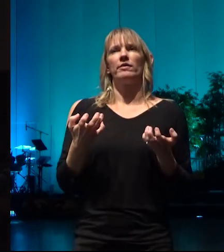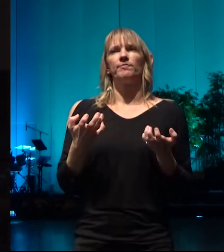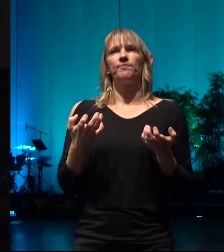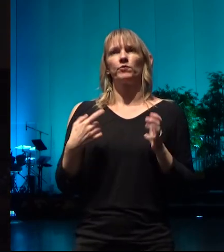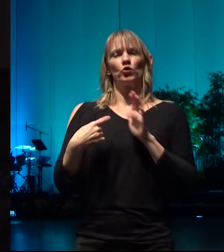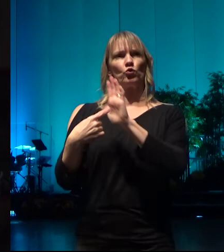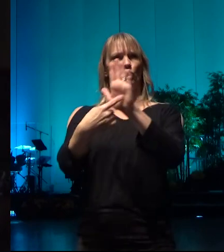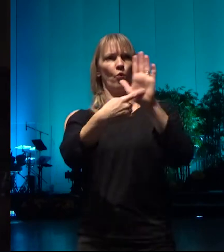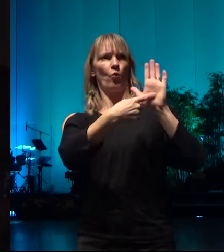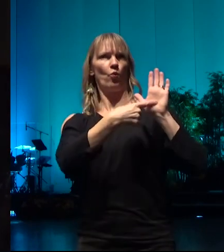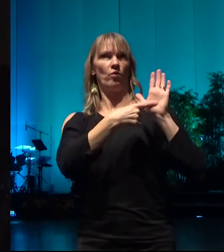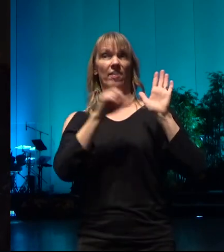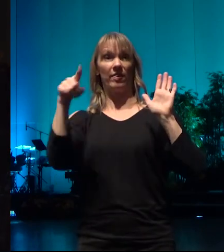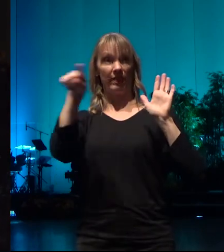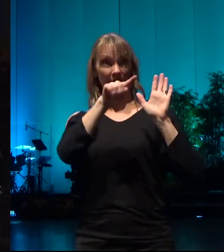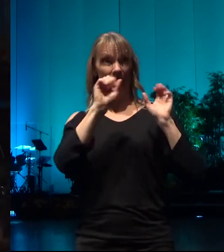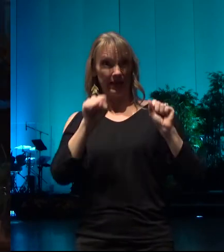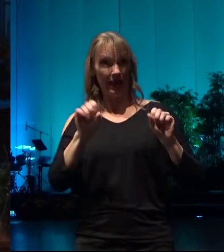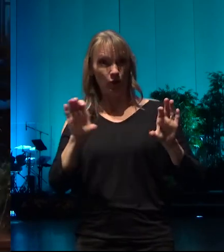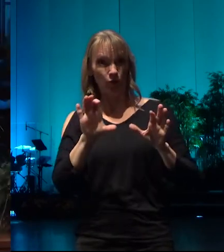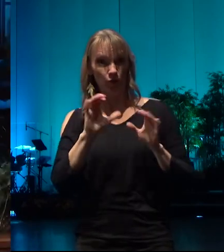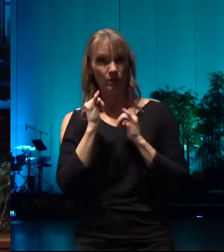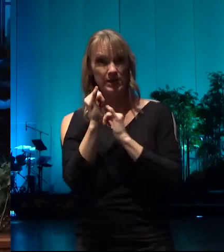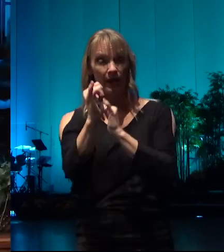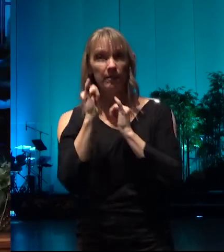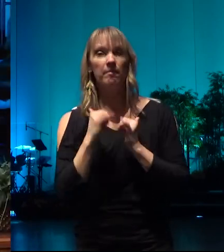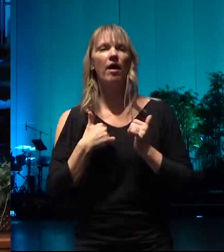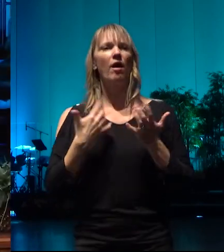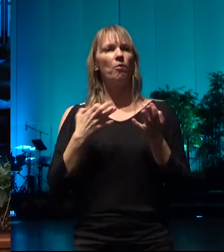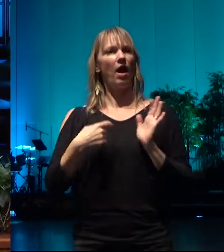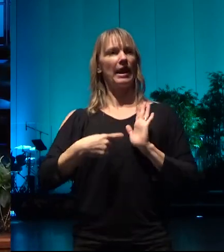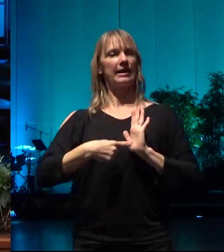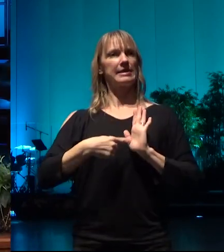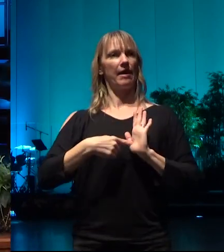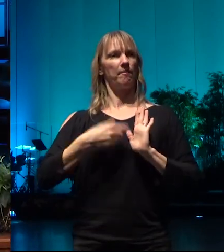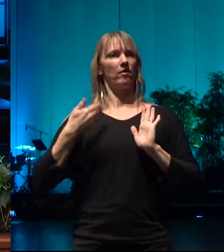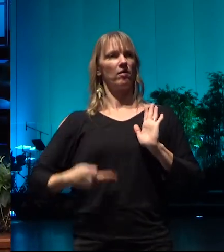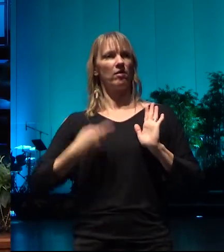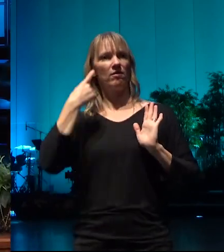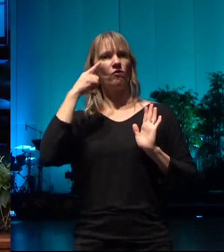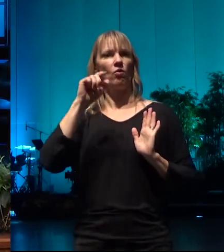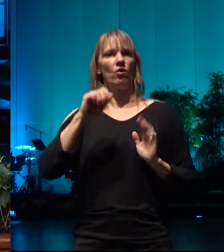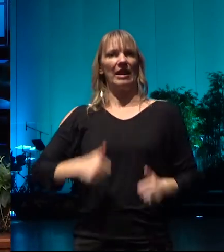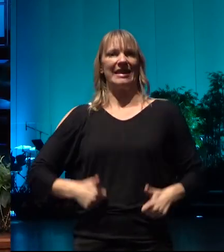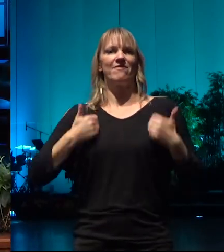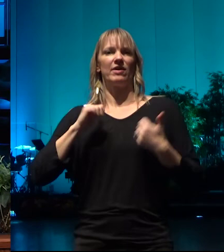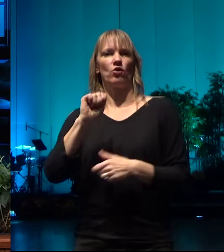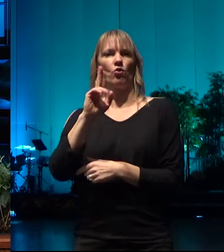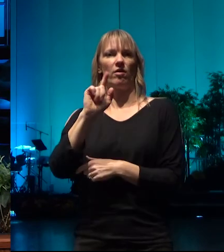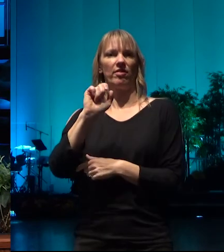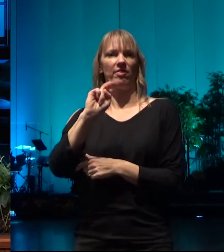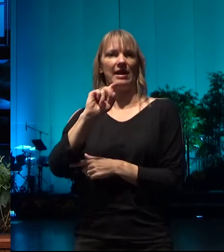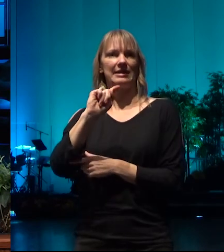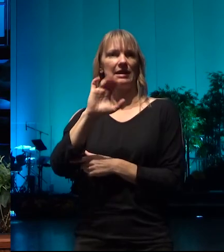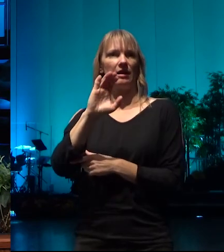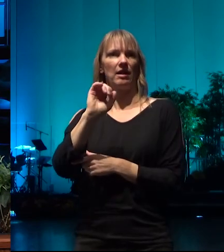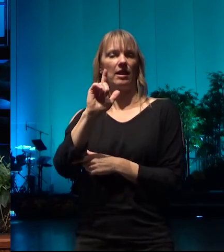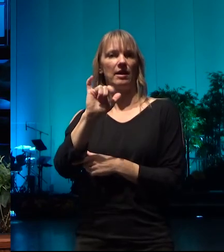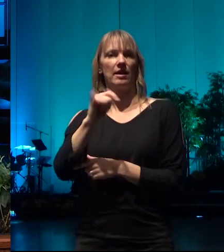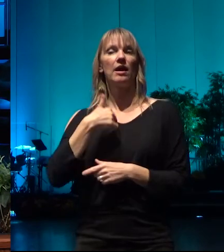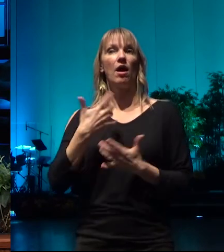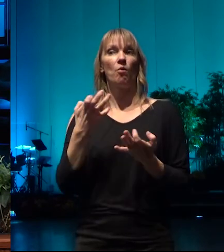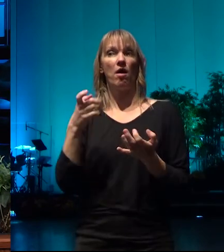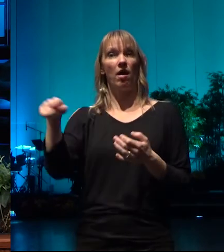I want to show people that they can do that, that I want to be an example for authentic living, and I want to